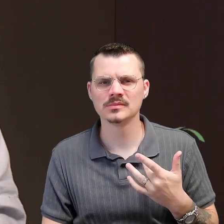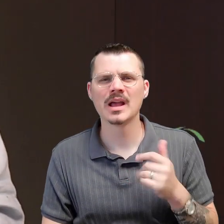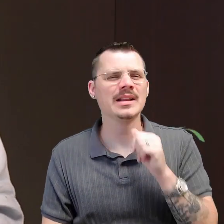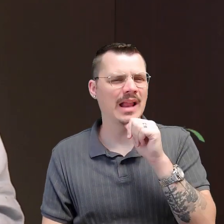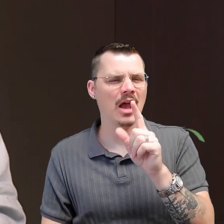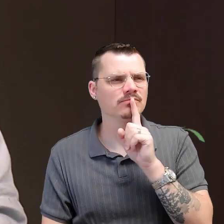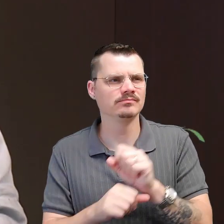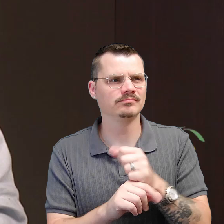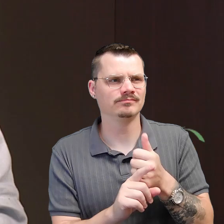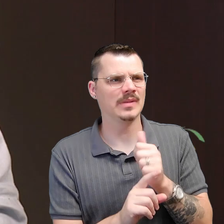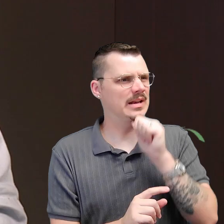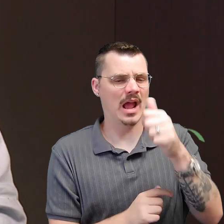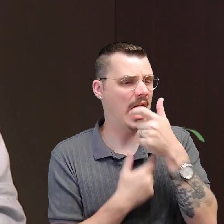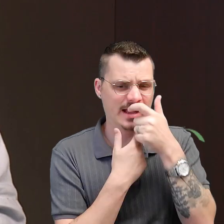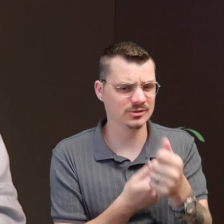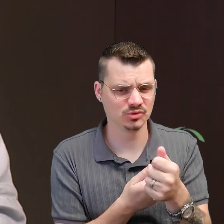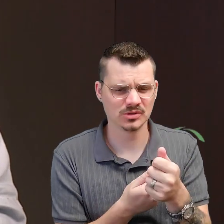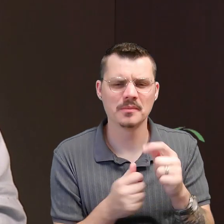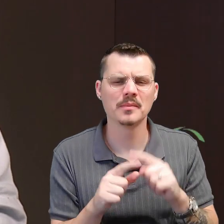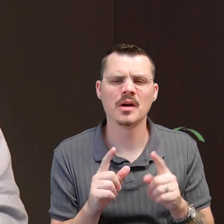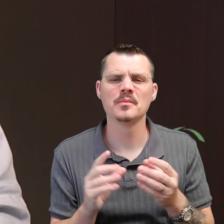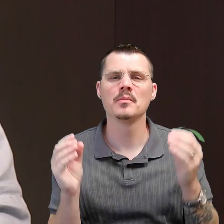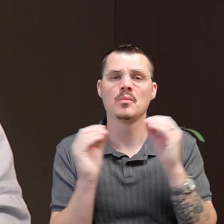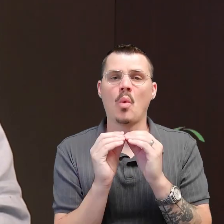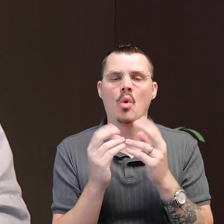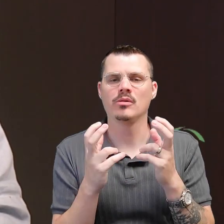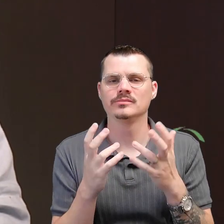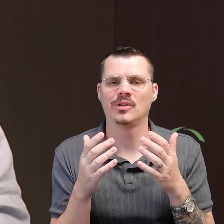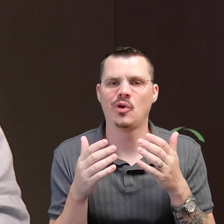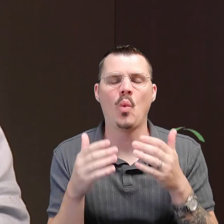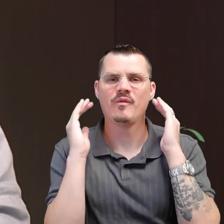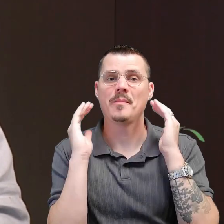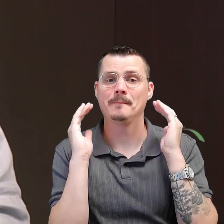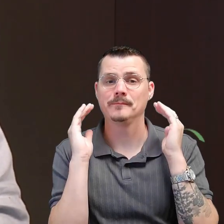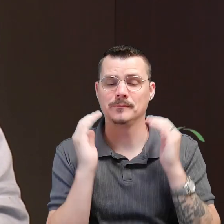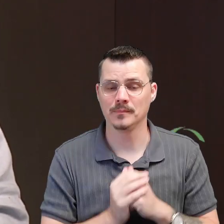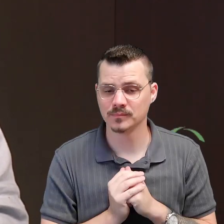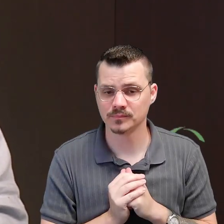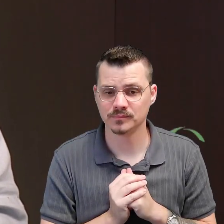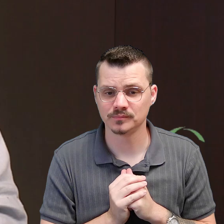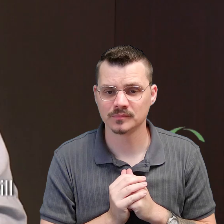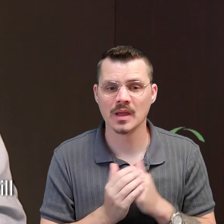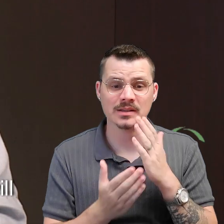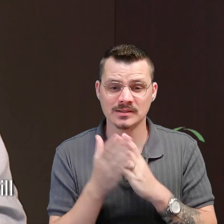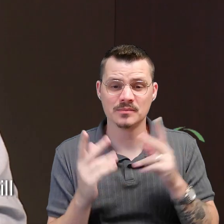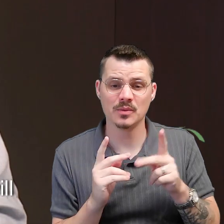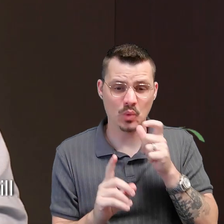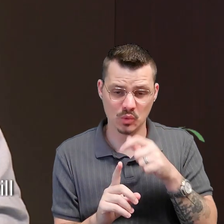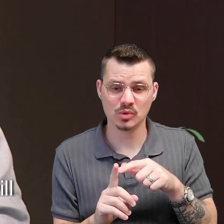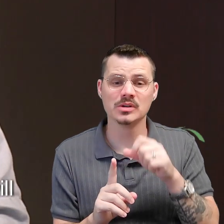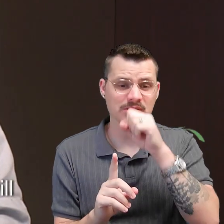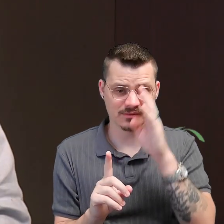not so much disinterest as being easily overwhelmed. Some people